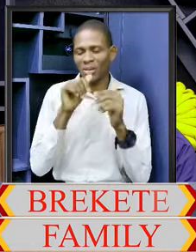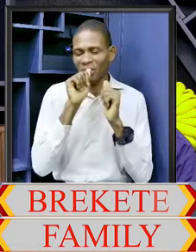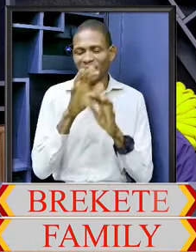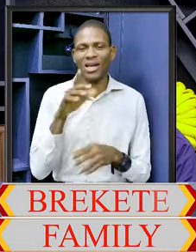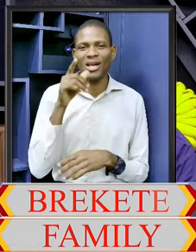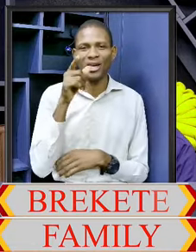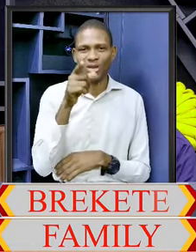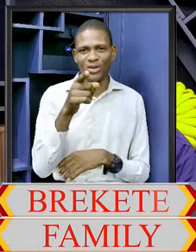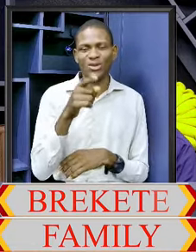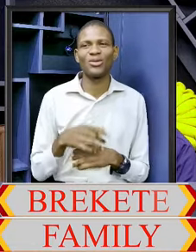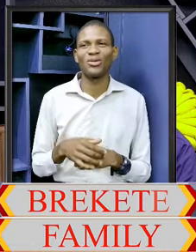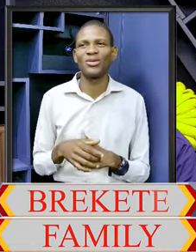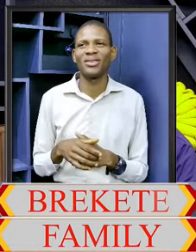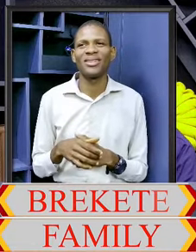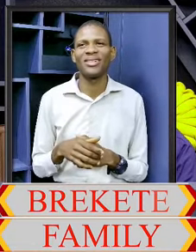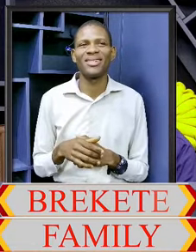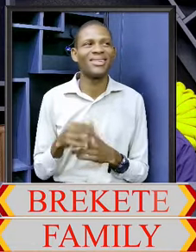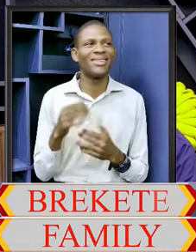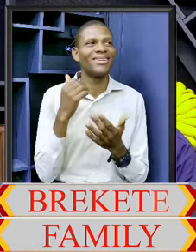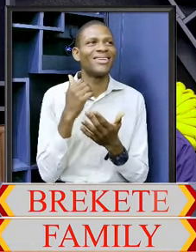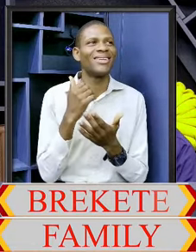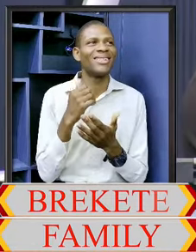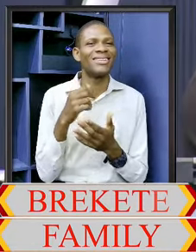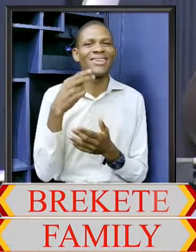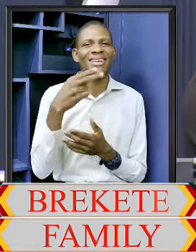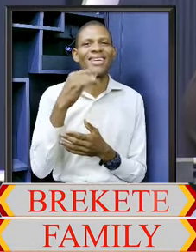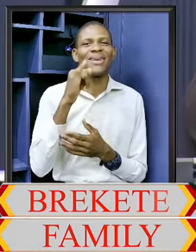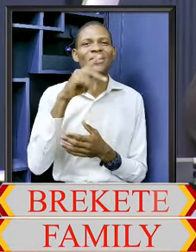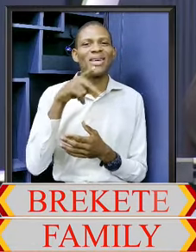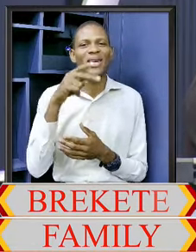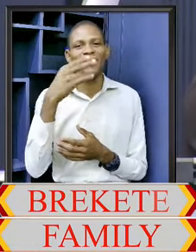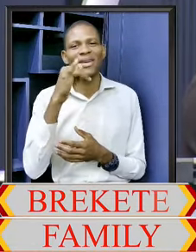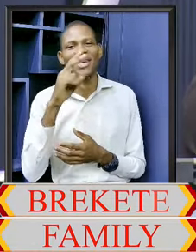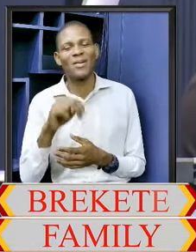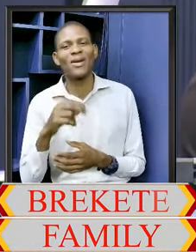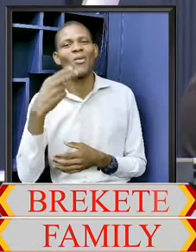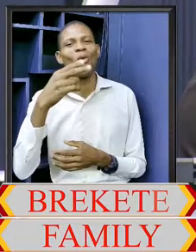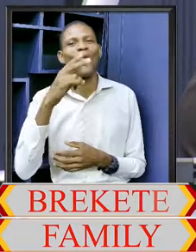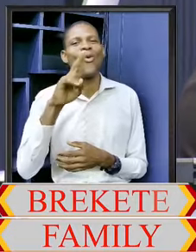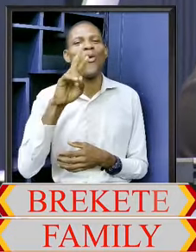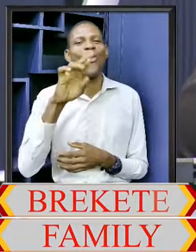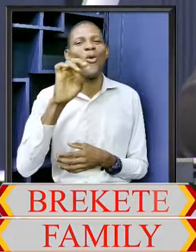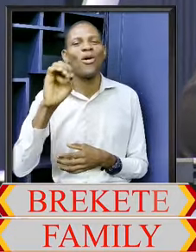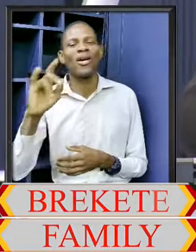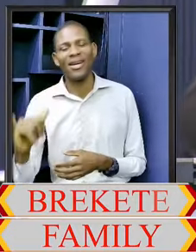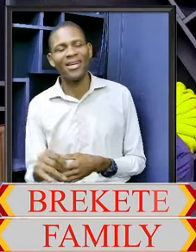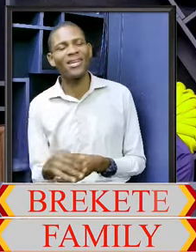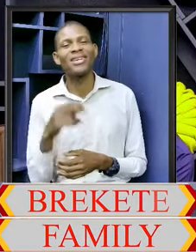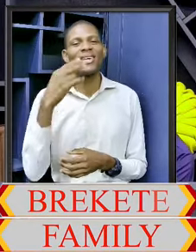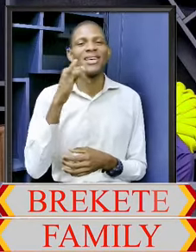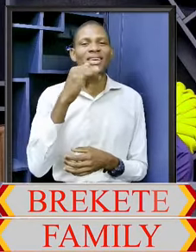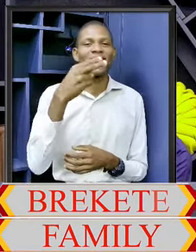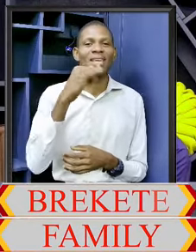Lord bless you. Amen. Hip, hip, hip. Hooray.